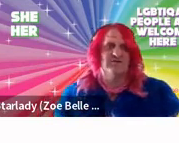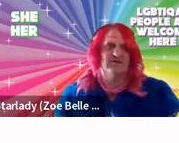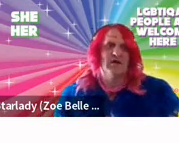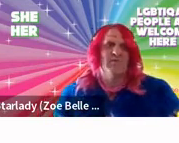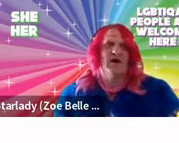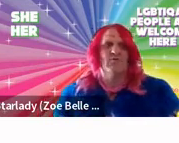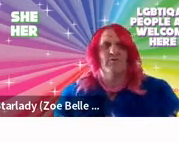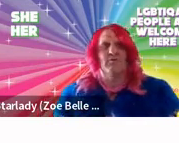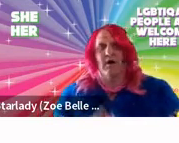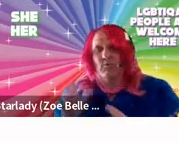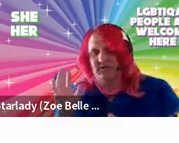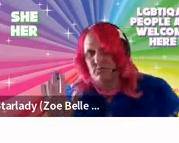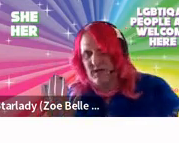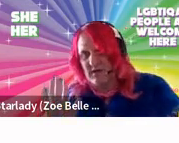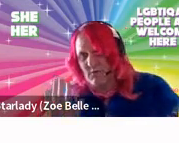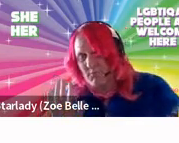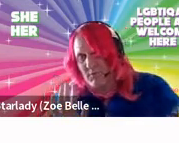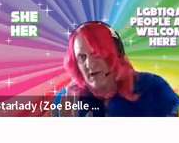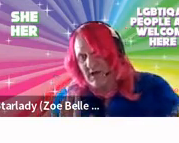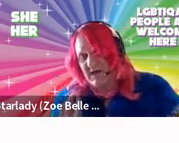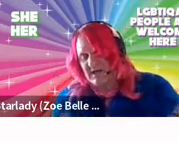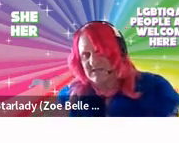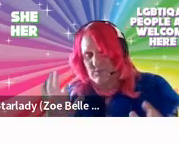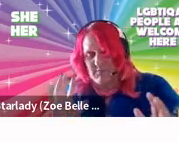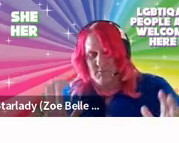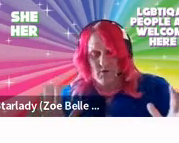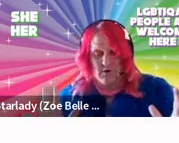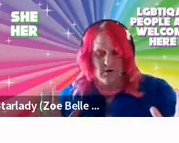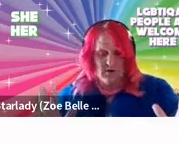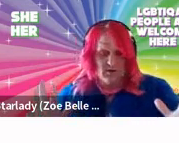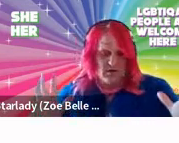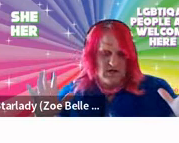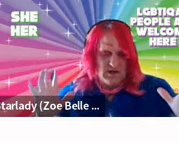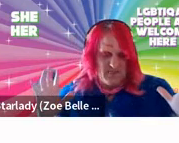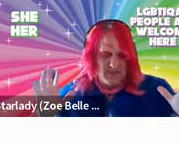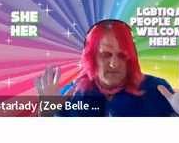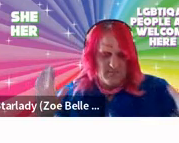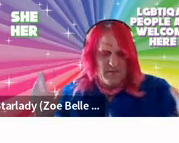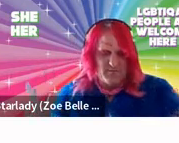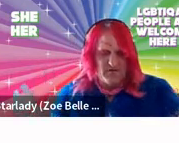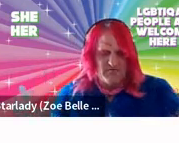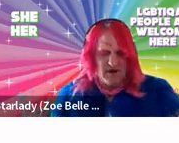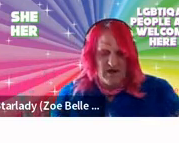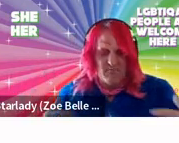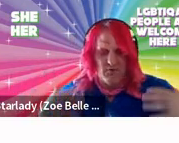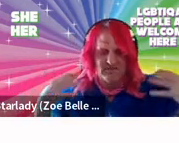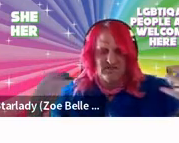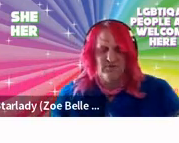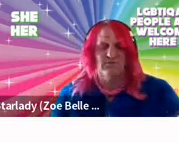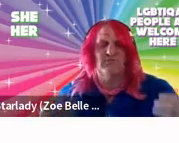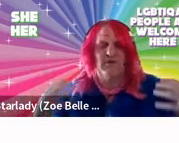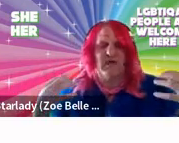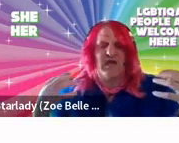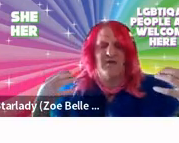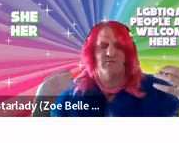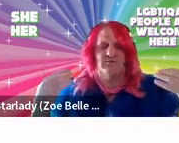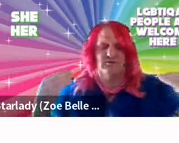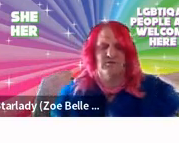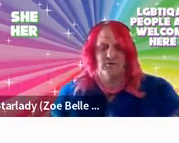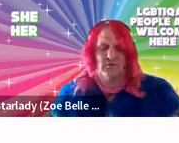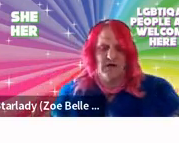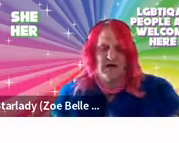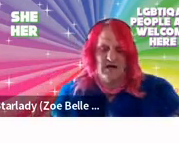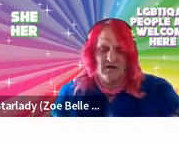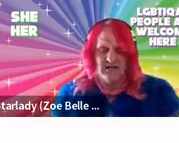of violence, but which we're more, people are more skilled in being